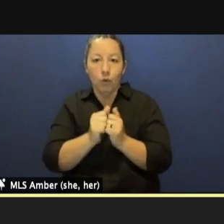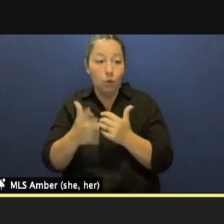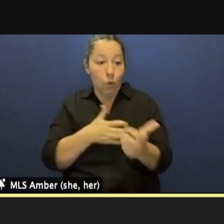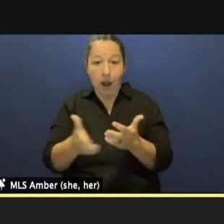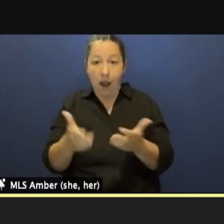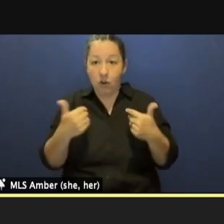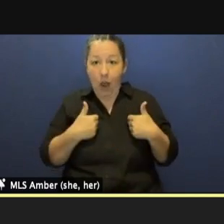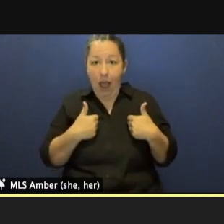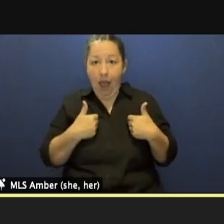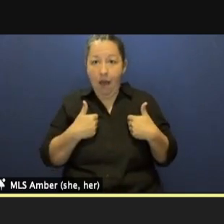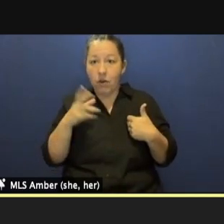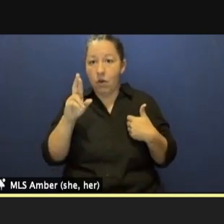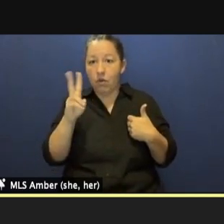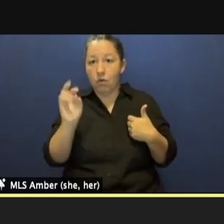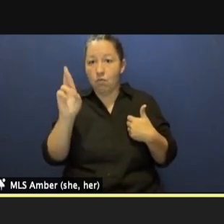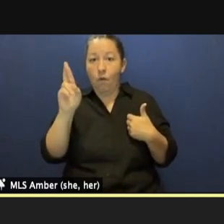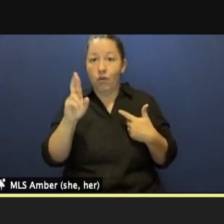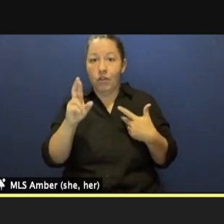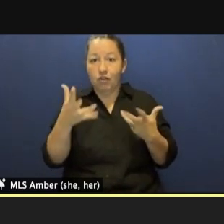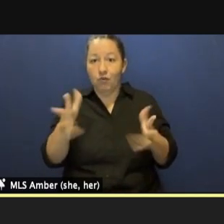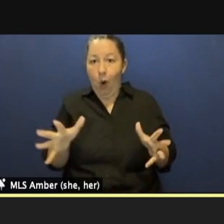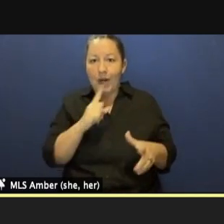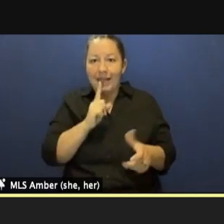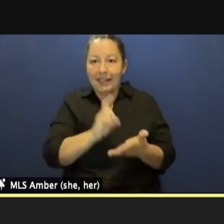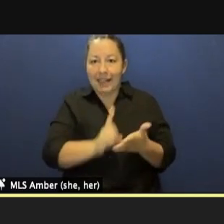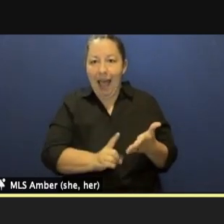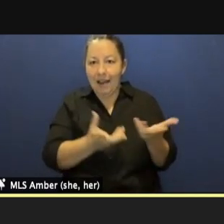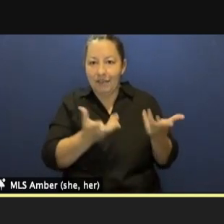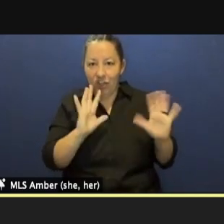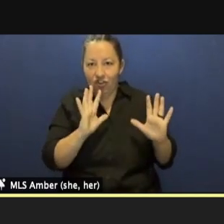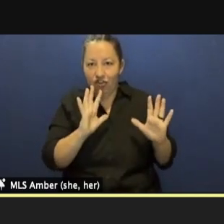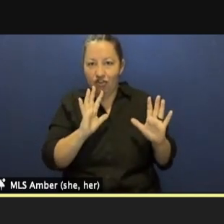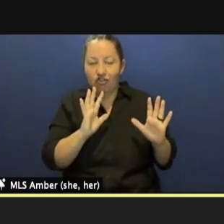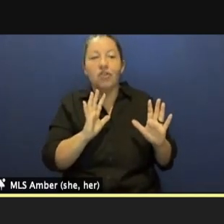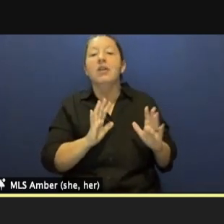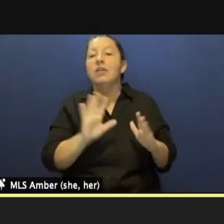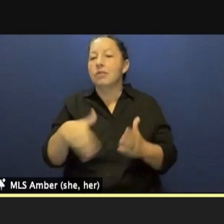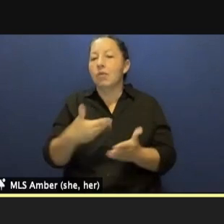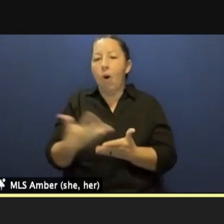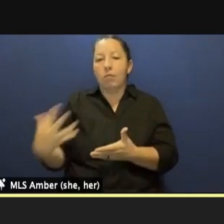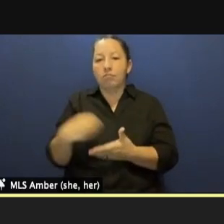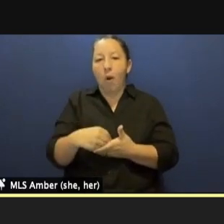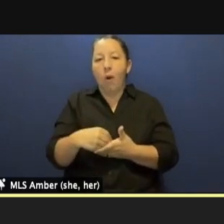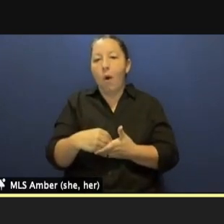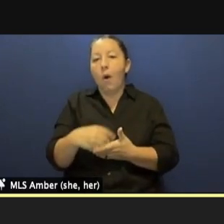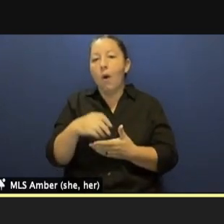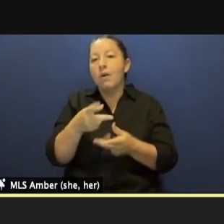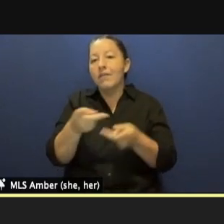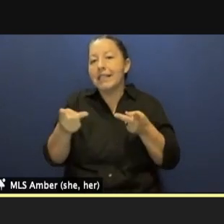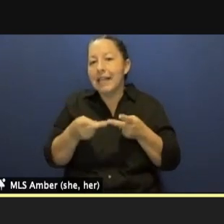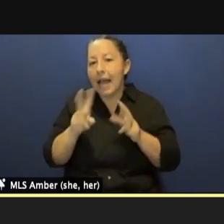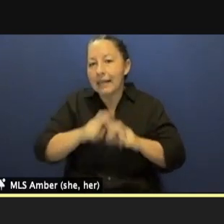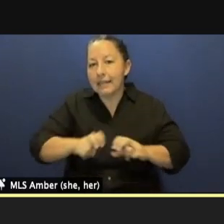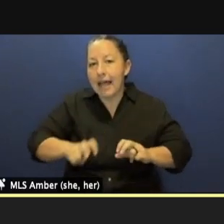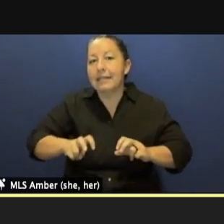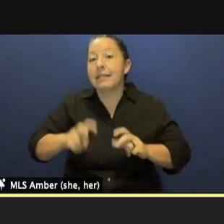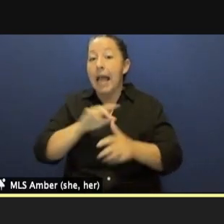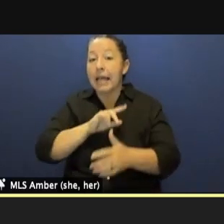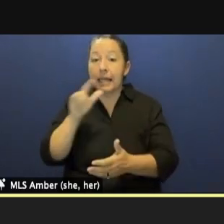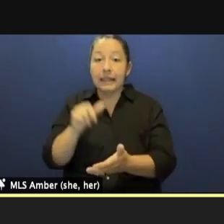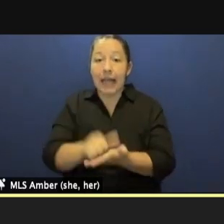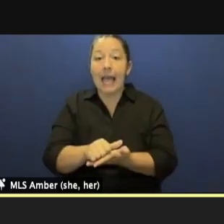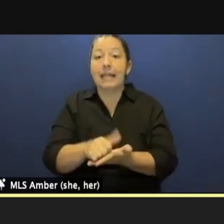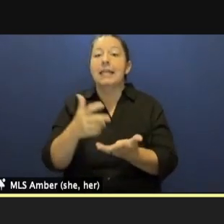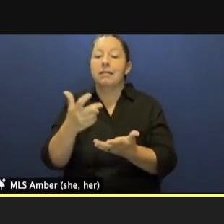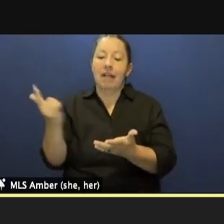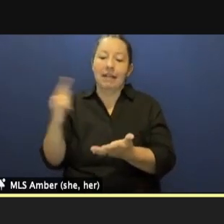rover that you ended up with. And so this is all part of that site analysis work, and the landing site selection will be revealed at